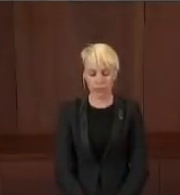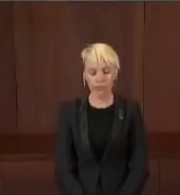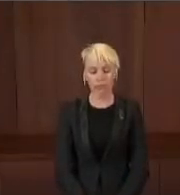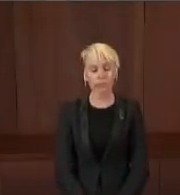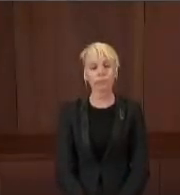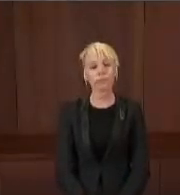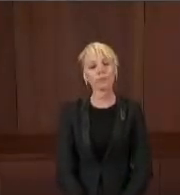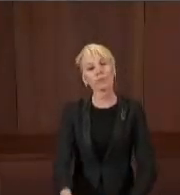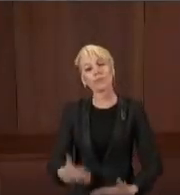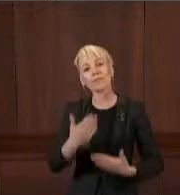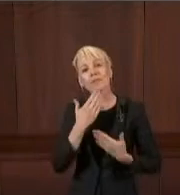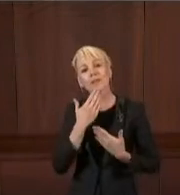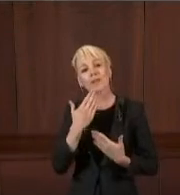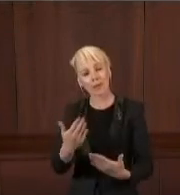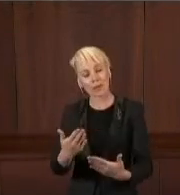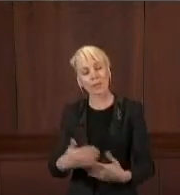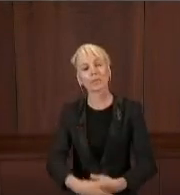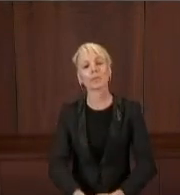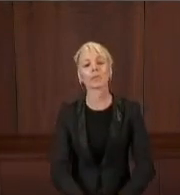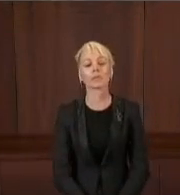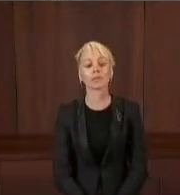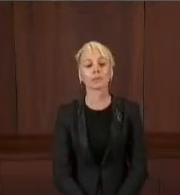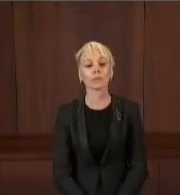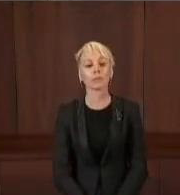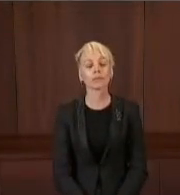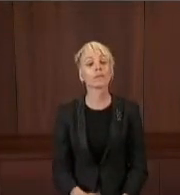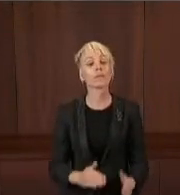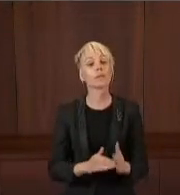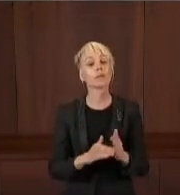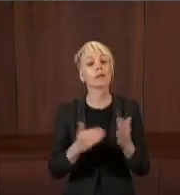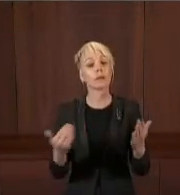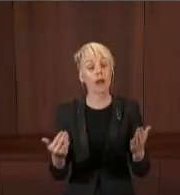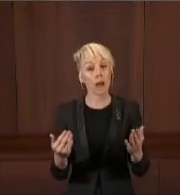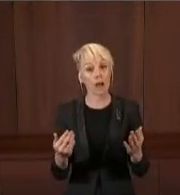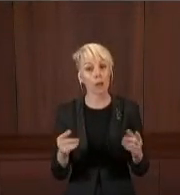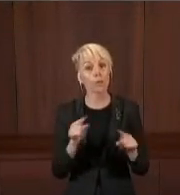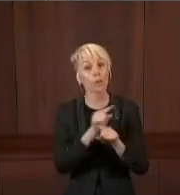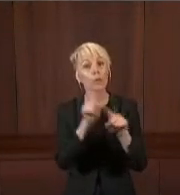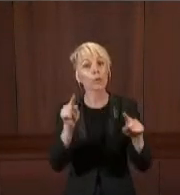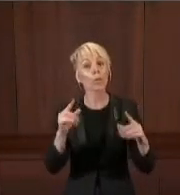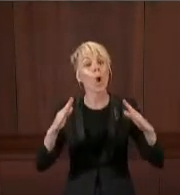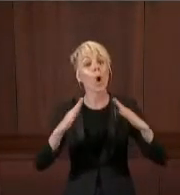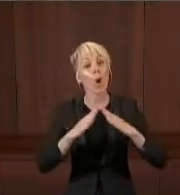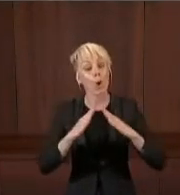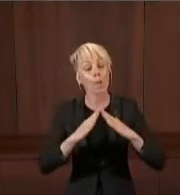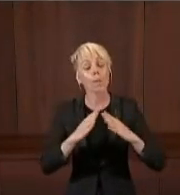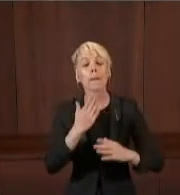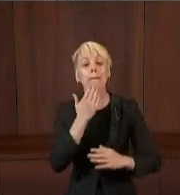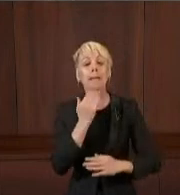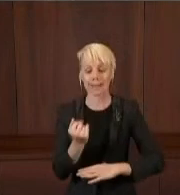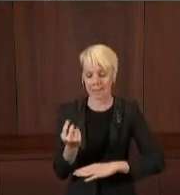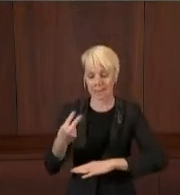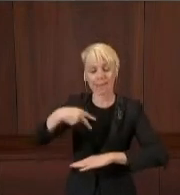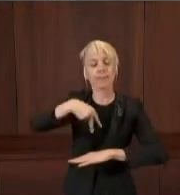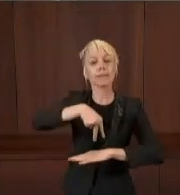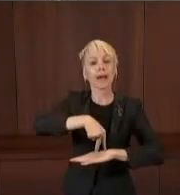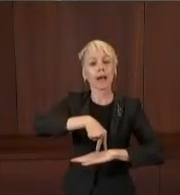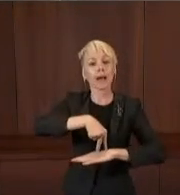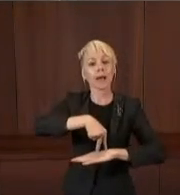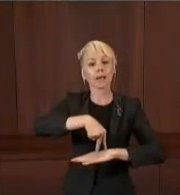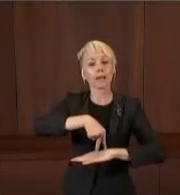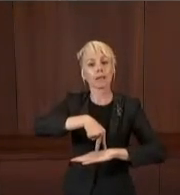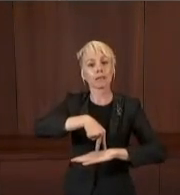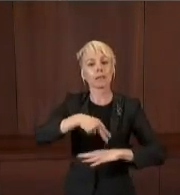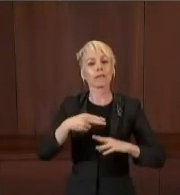Thank you, Your Excellency. Now I invite everyone at home to stand for the act of remembrance.